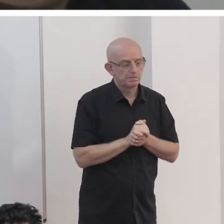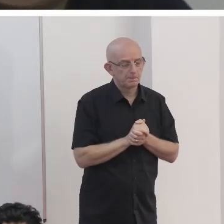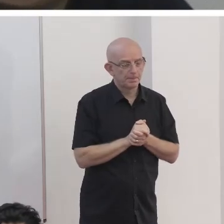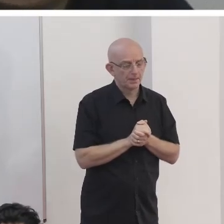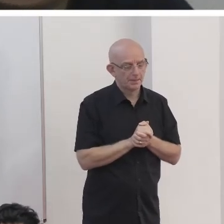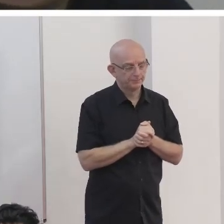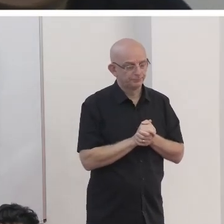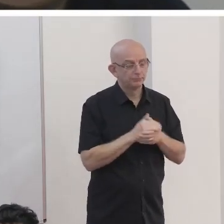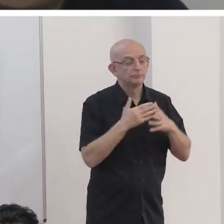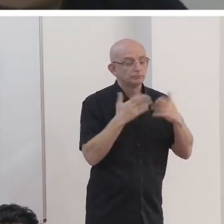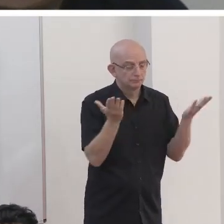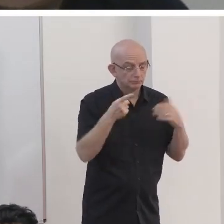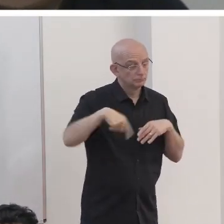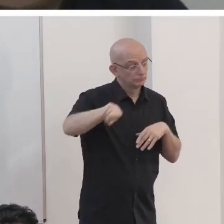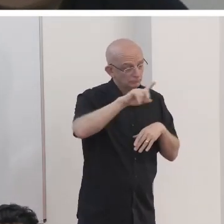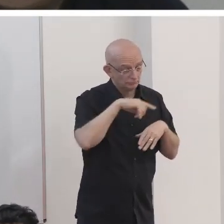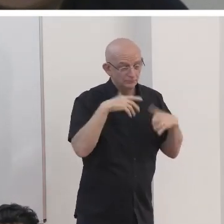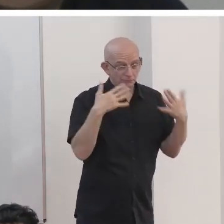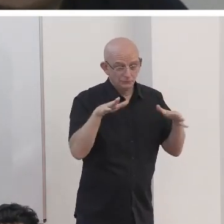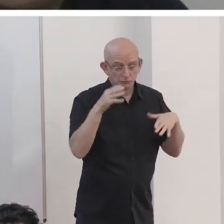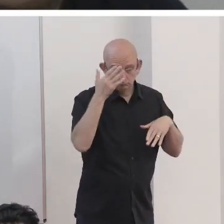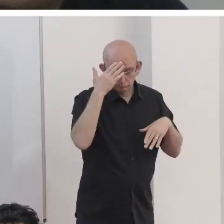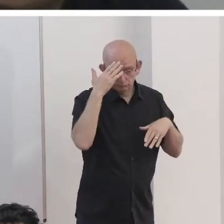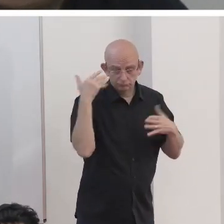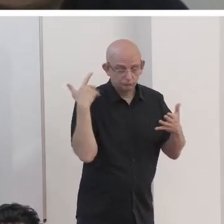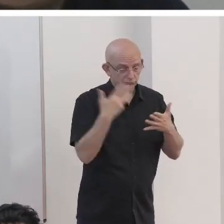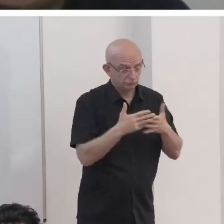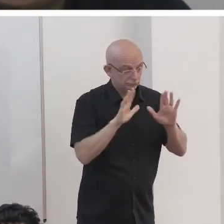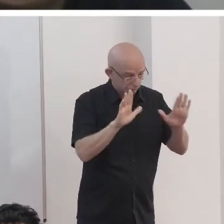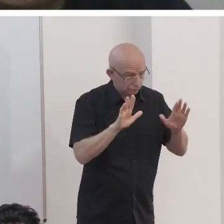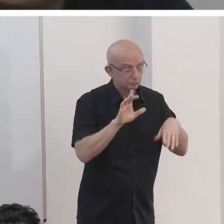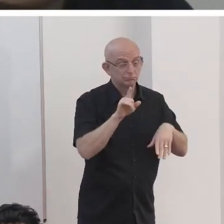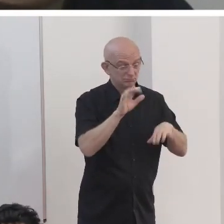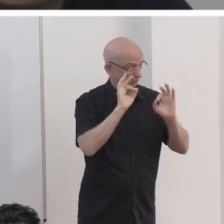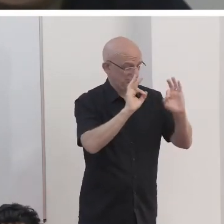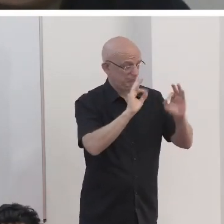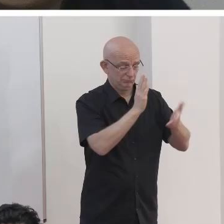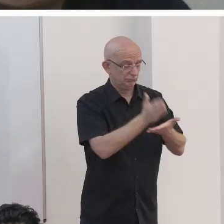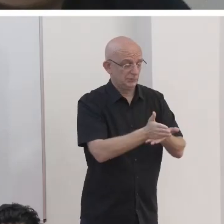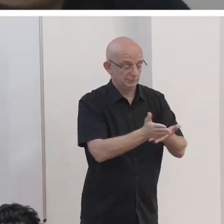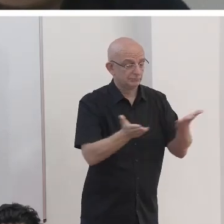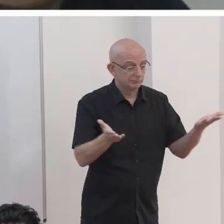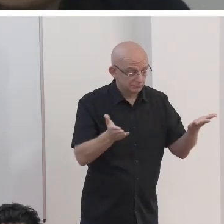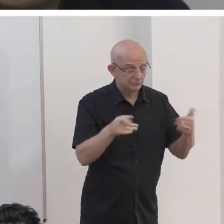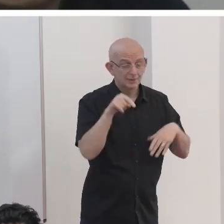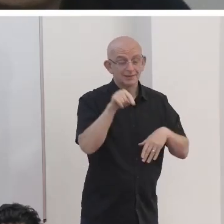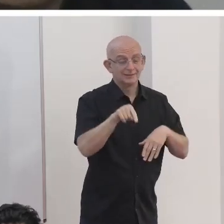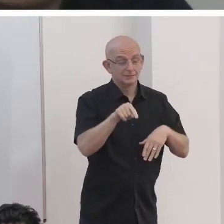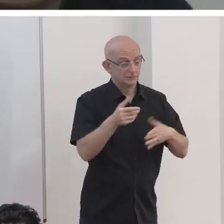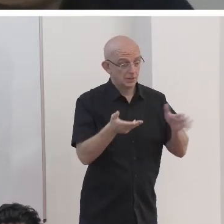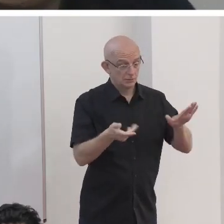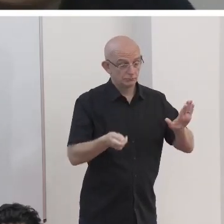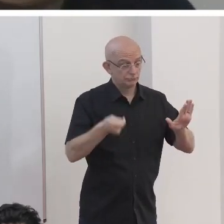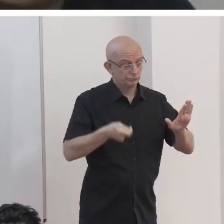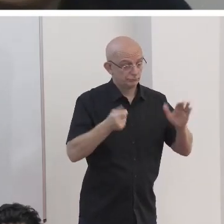Actually, access to justice in terms of women with disabilities. What do you think that disability? Will you break